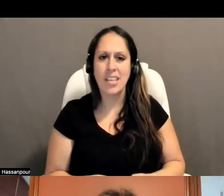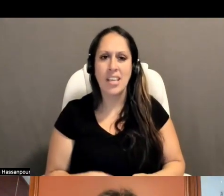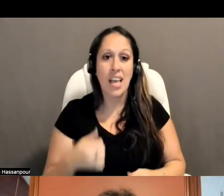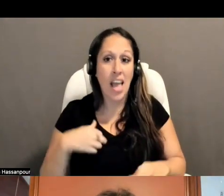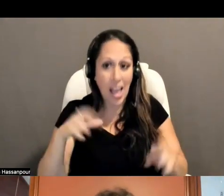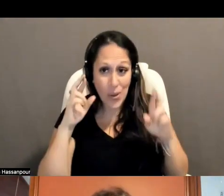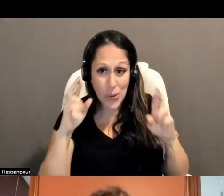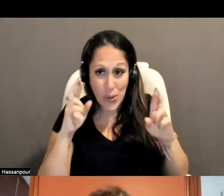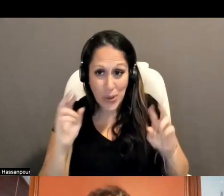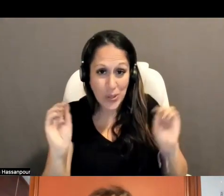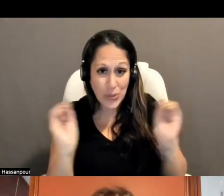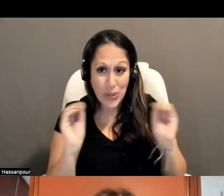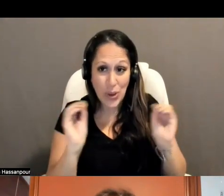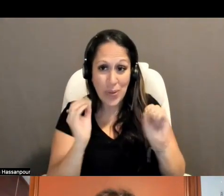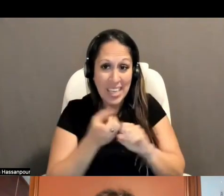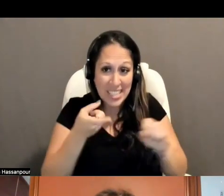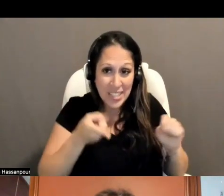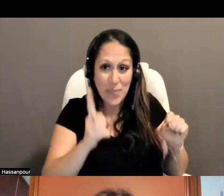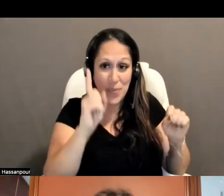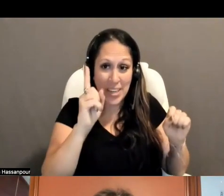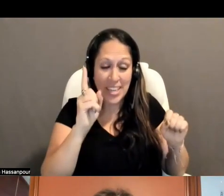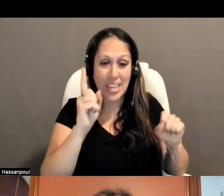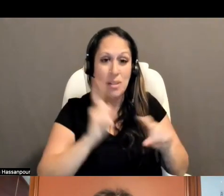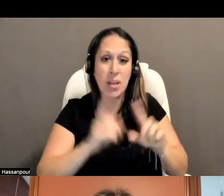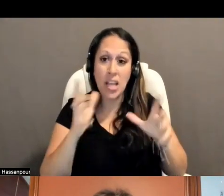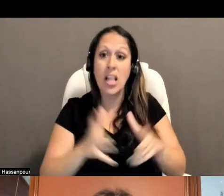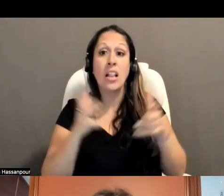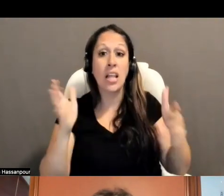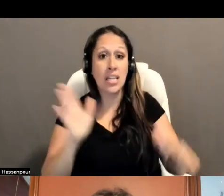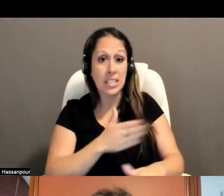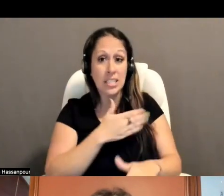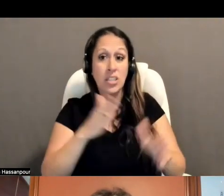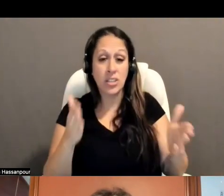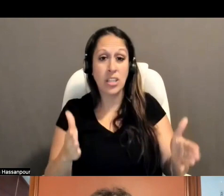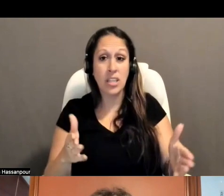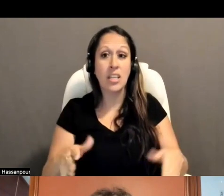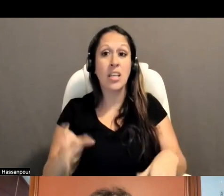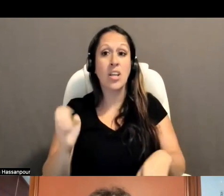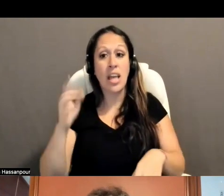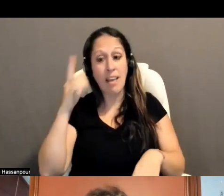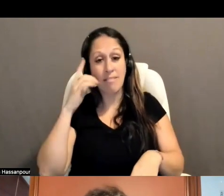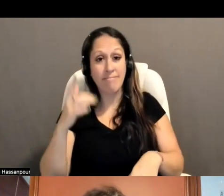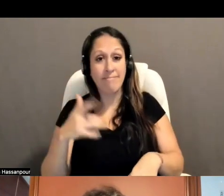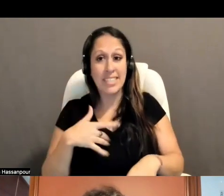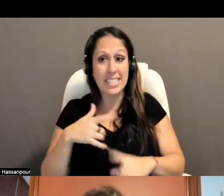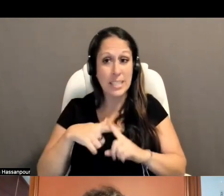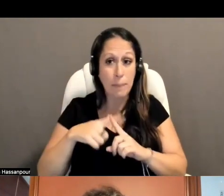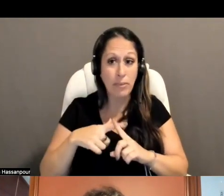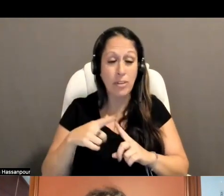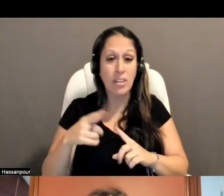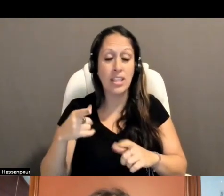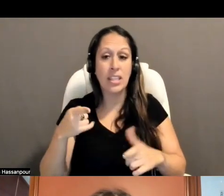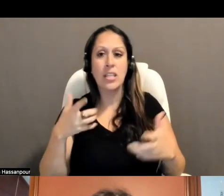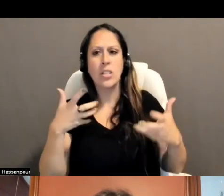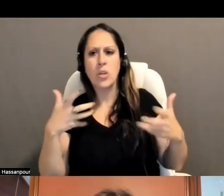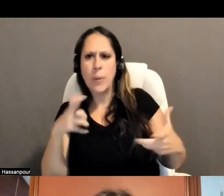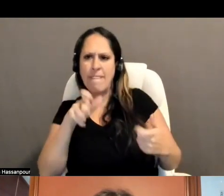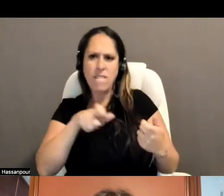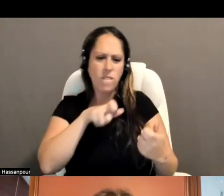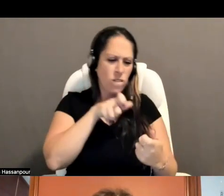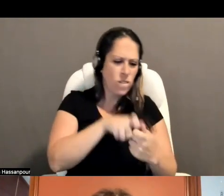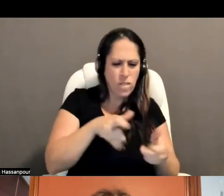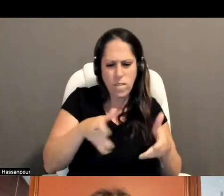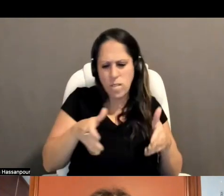hope no one gets offended by me saying it, but a lot of singers are temperamental and they want it in an exact